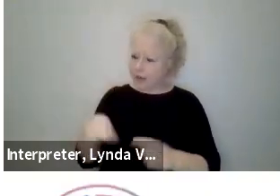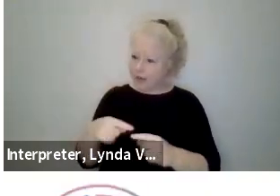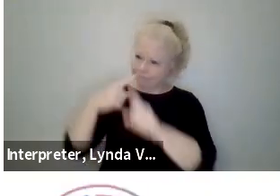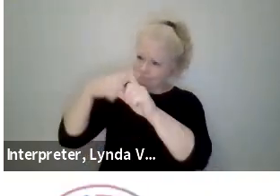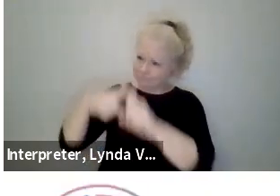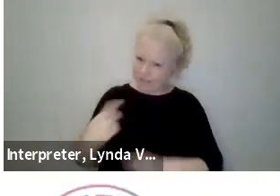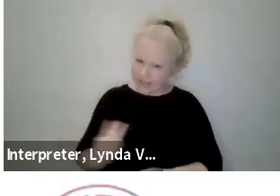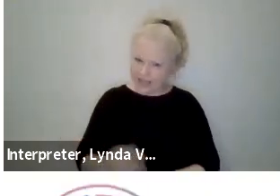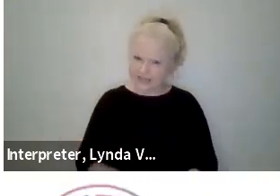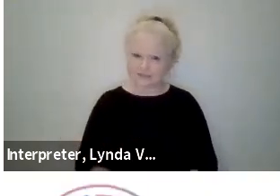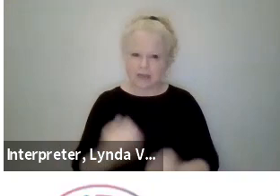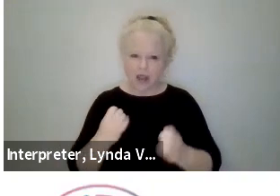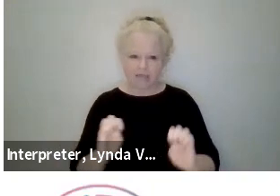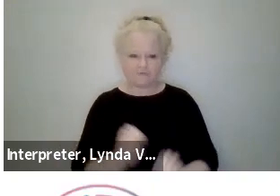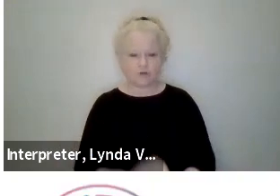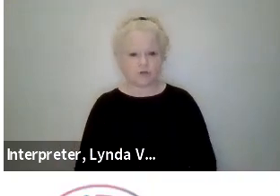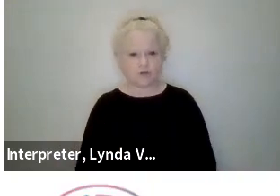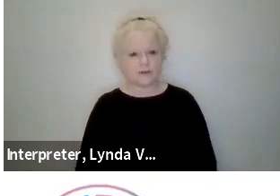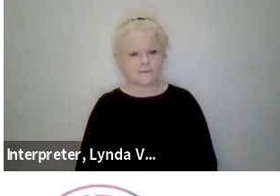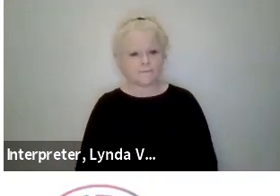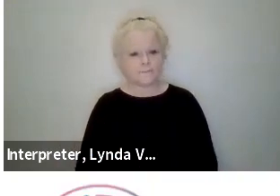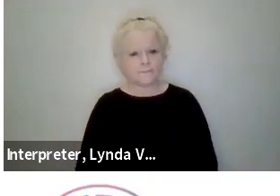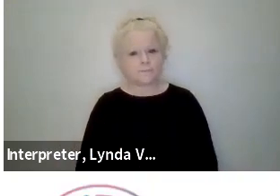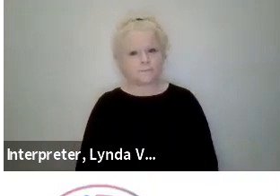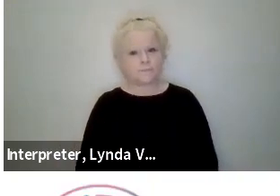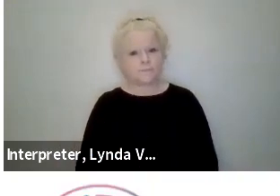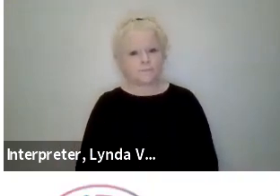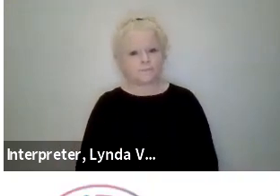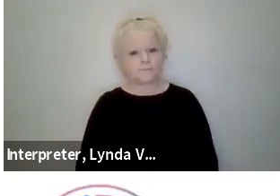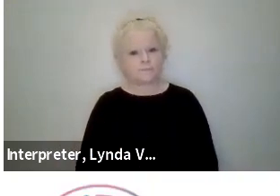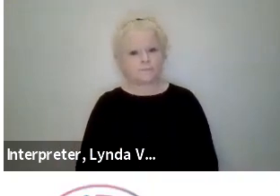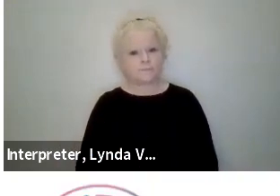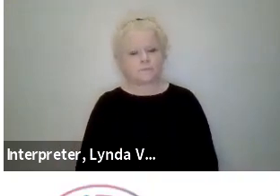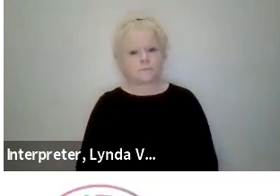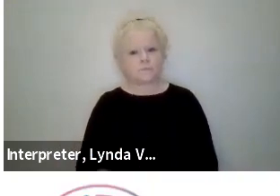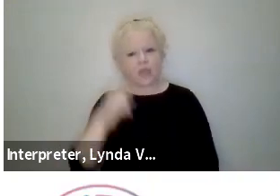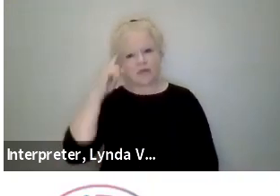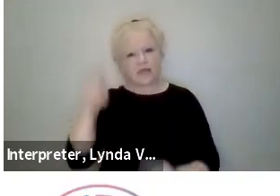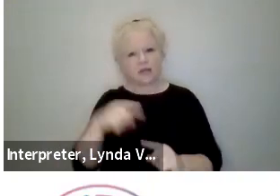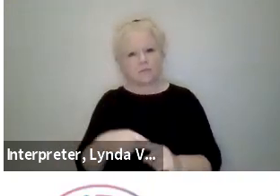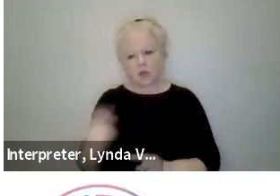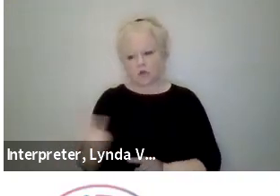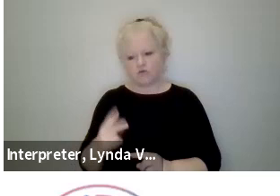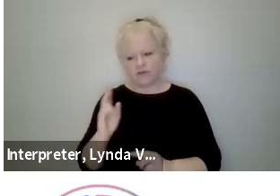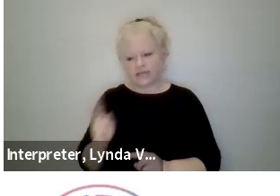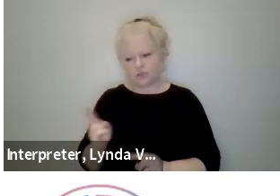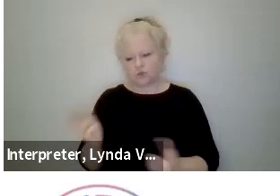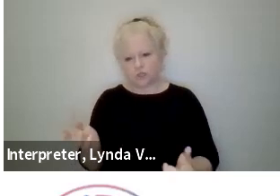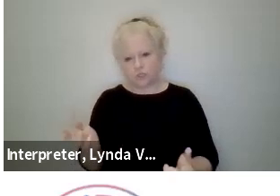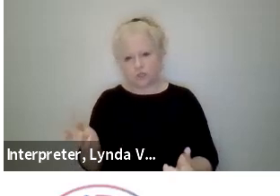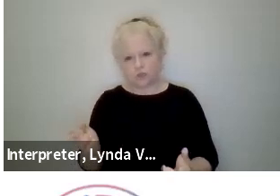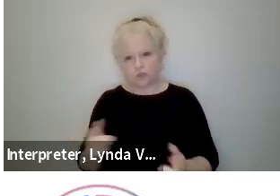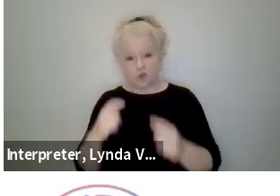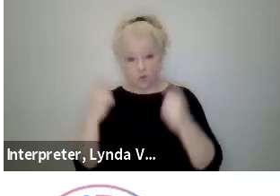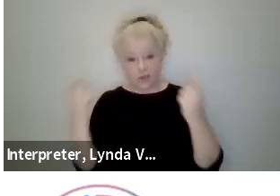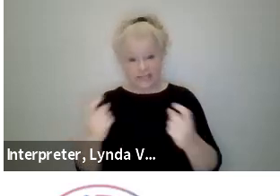that we put forth. I was reflecting about our history together and how long we've been together, and we actually